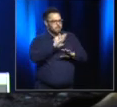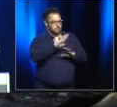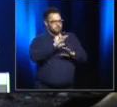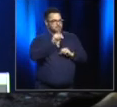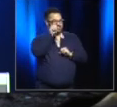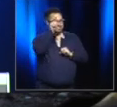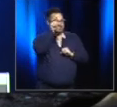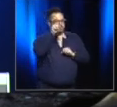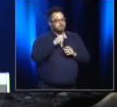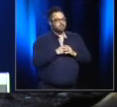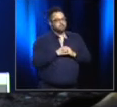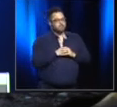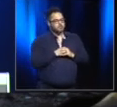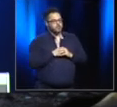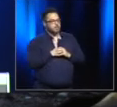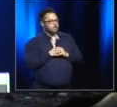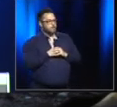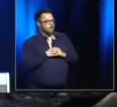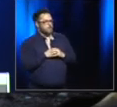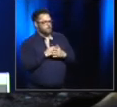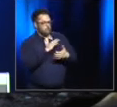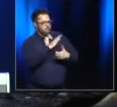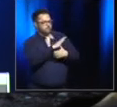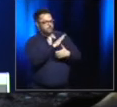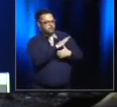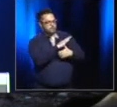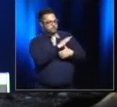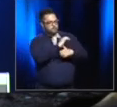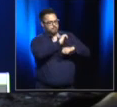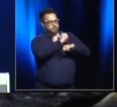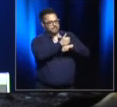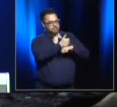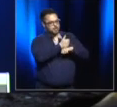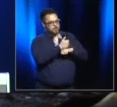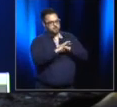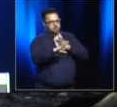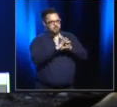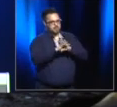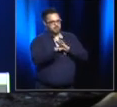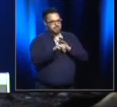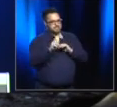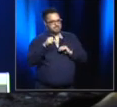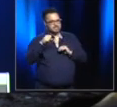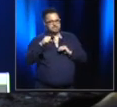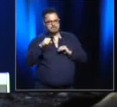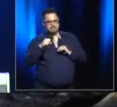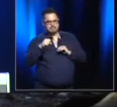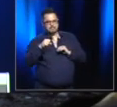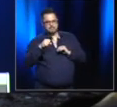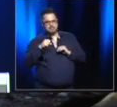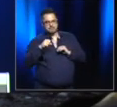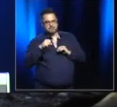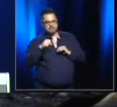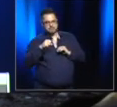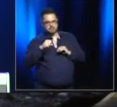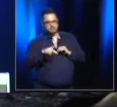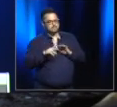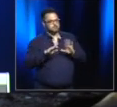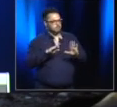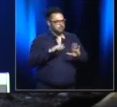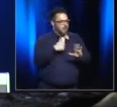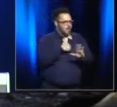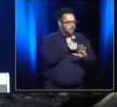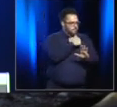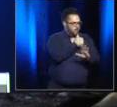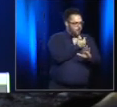So it probably fits that criterion of being a sentinel species, although I have to say, full disclosure, I actually am not particularly fond of that concept,